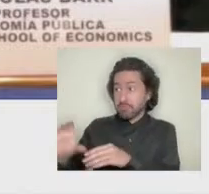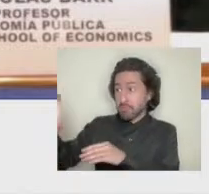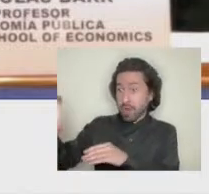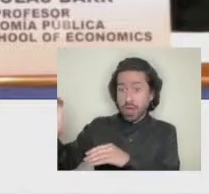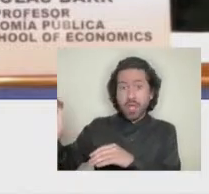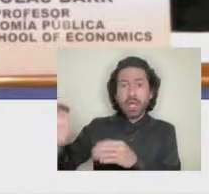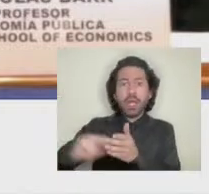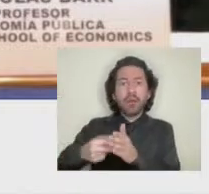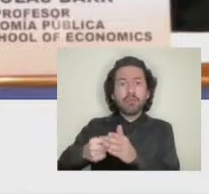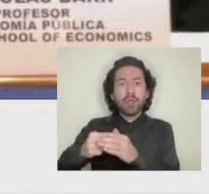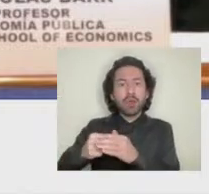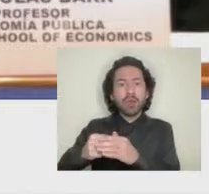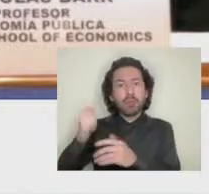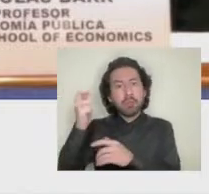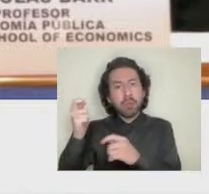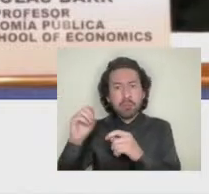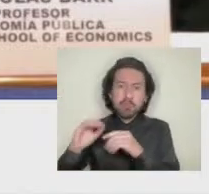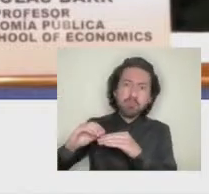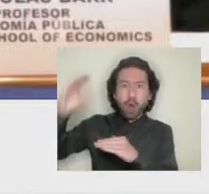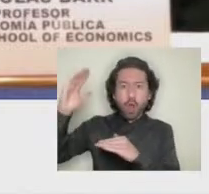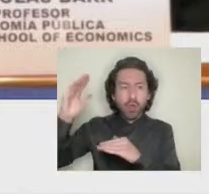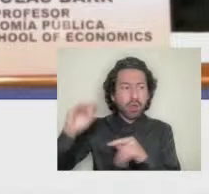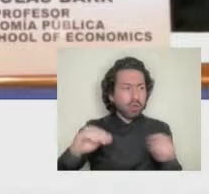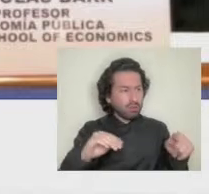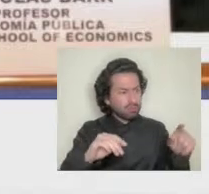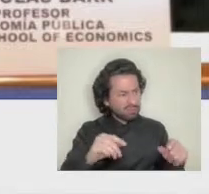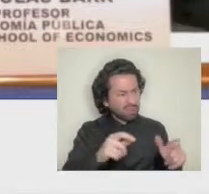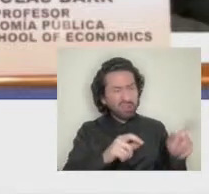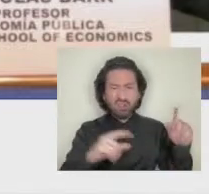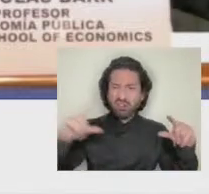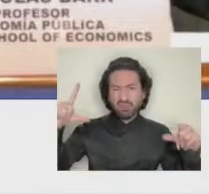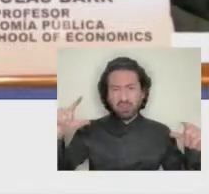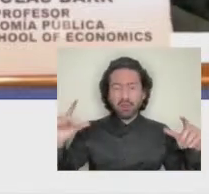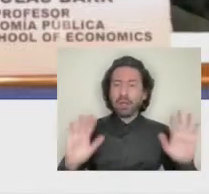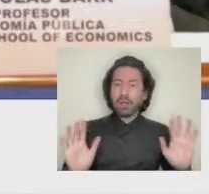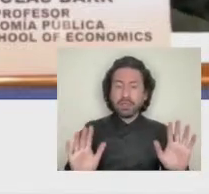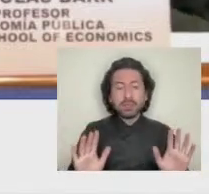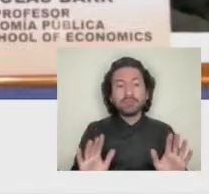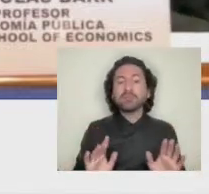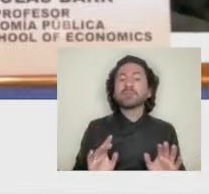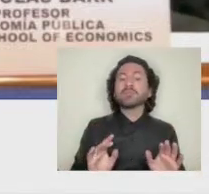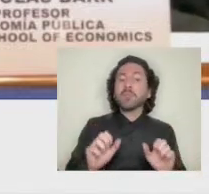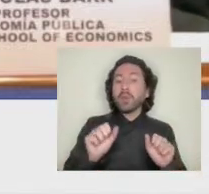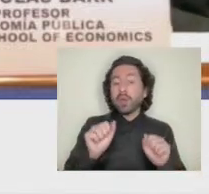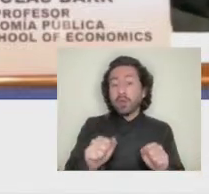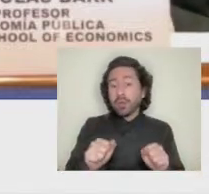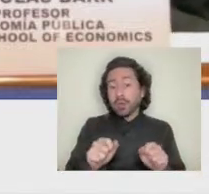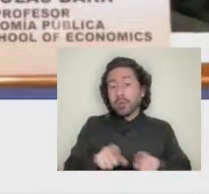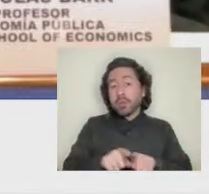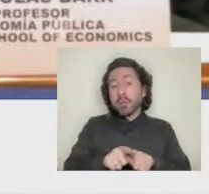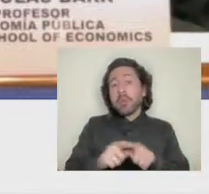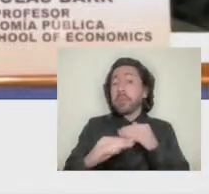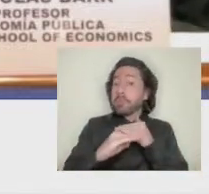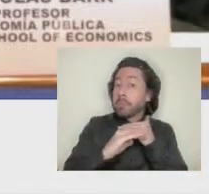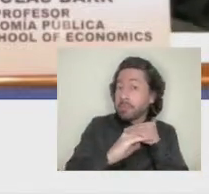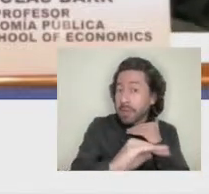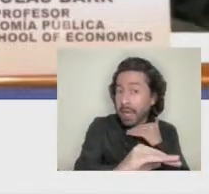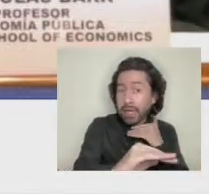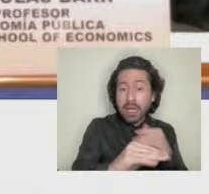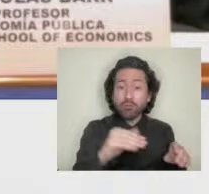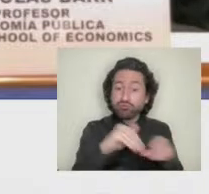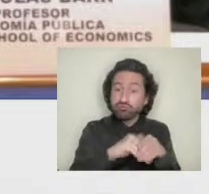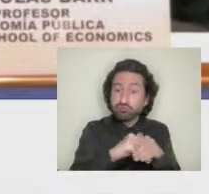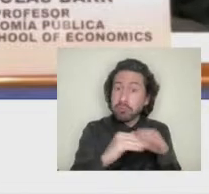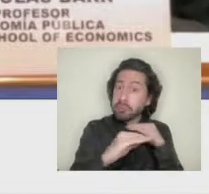flat rate contribution, or you can have a flat rate contribution that is reduced for higher workers.